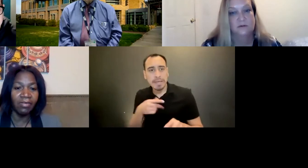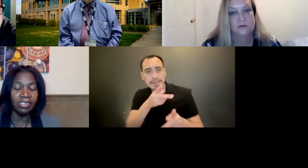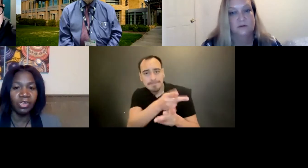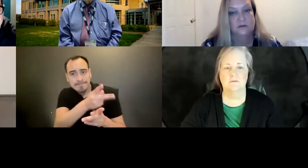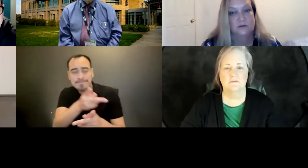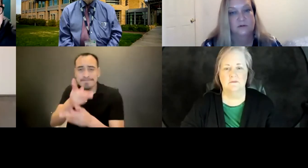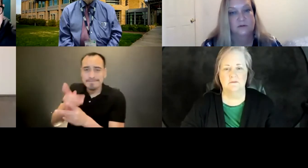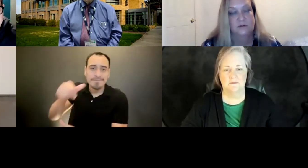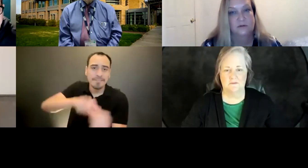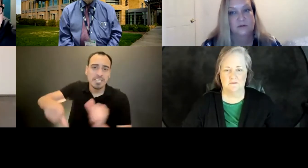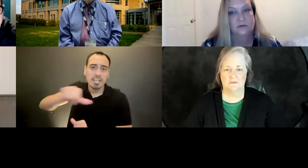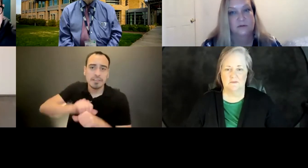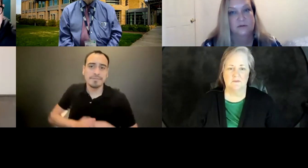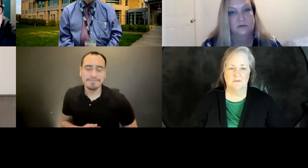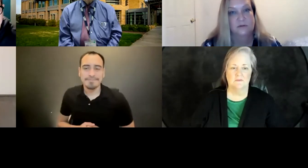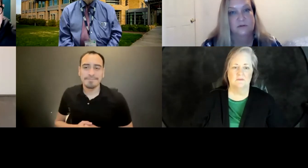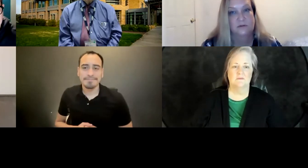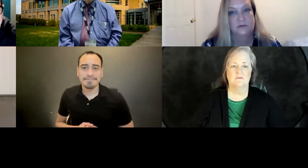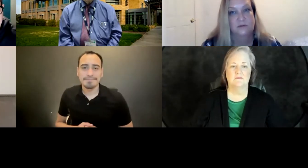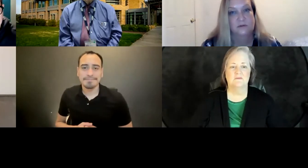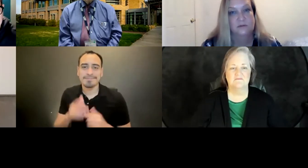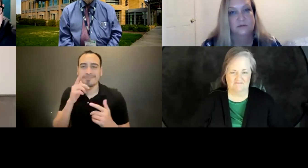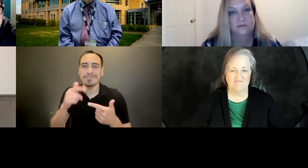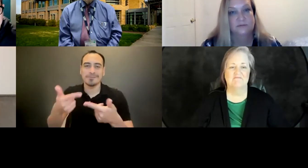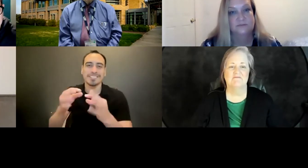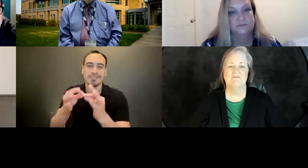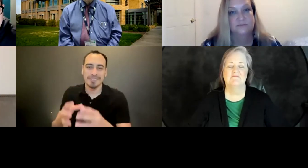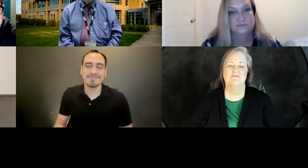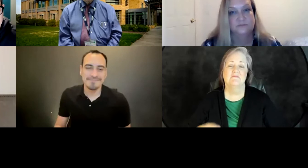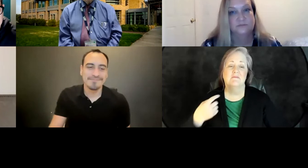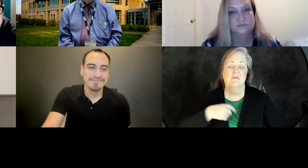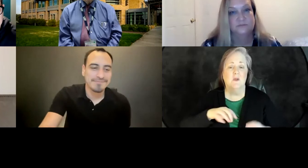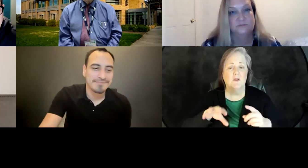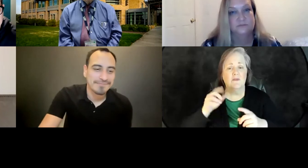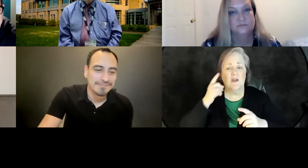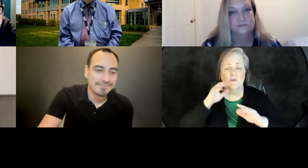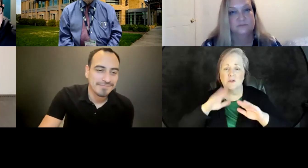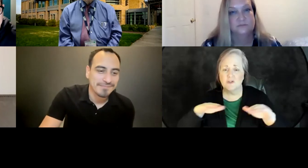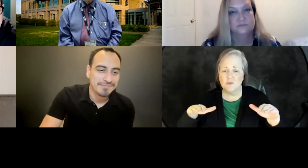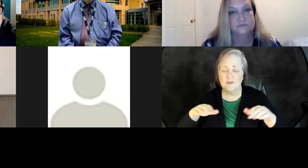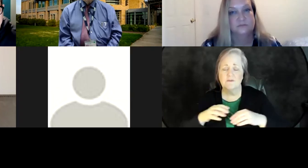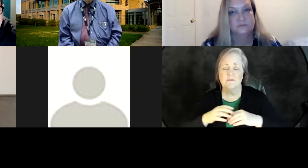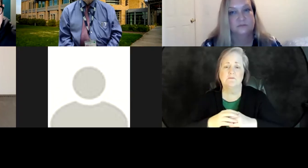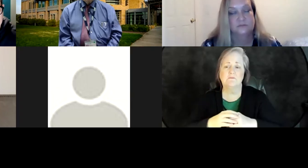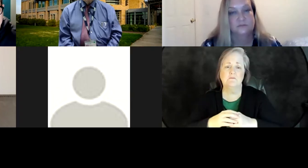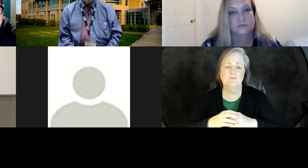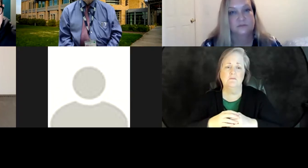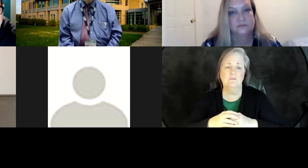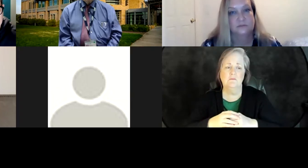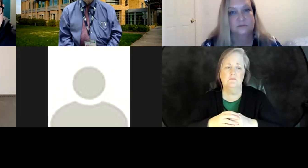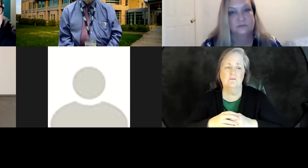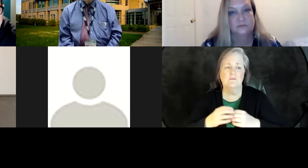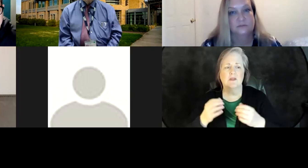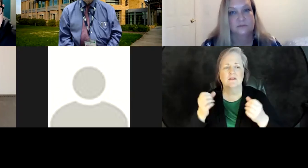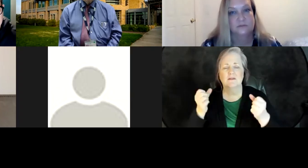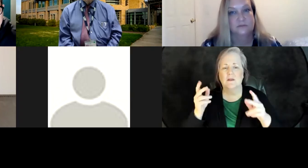have found, especially for children, because this is one of the areas that we've been asked about a lot is for children that